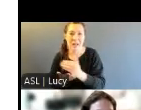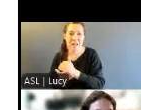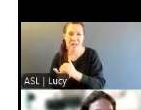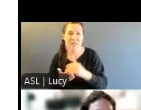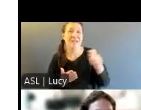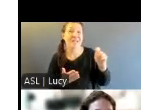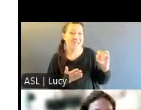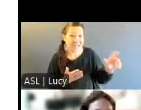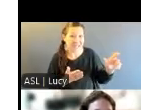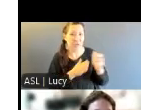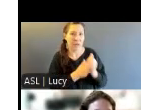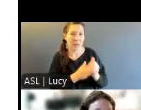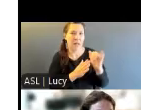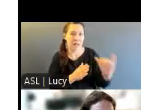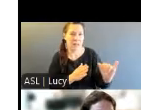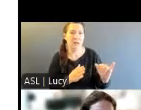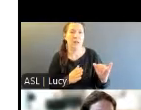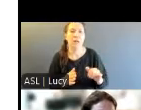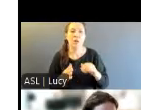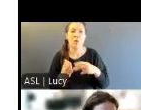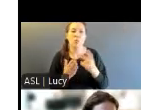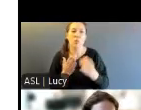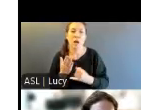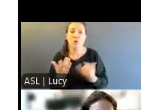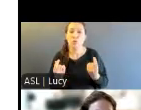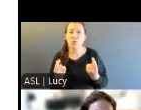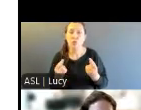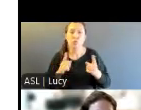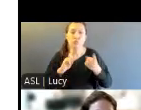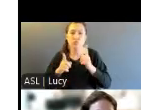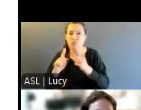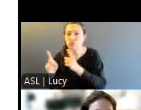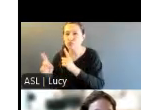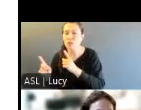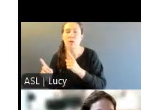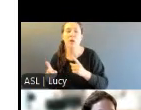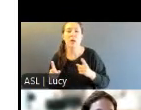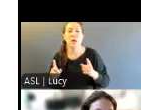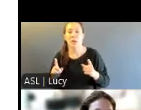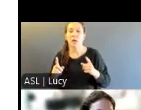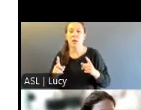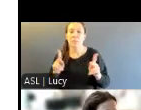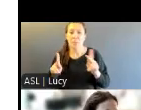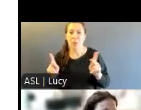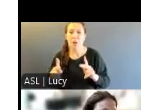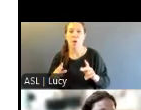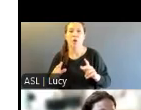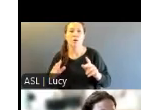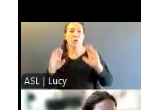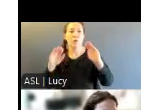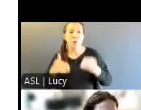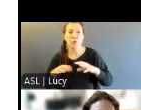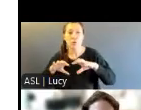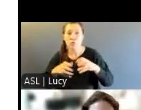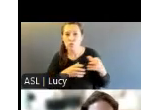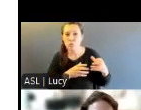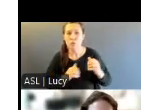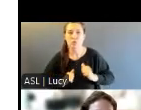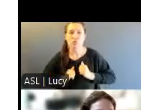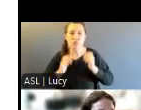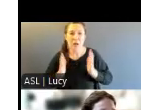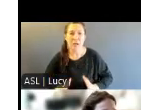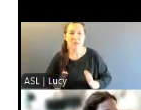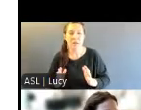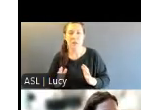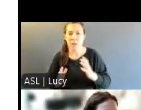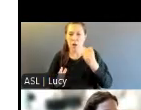This project included interviews and focus groups with residents to understand their experiences and supports available to